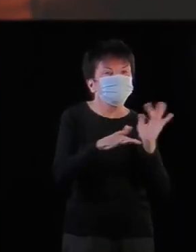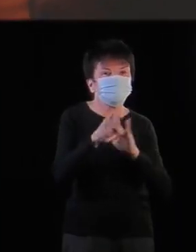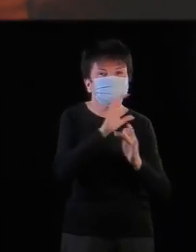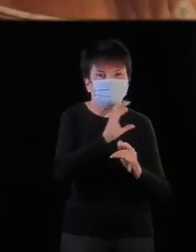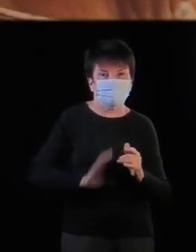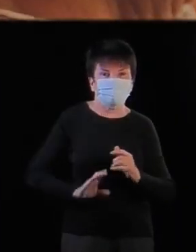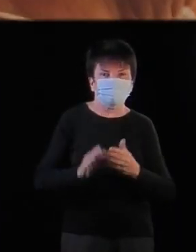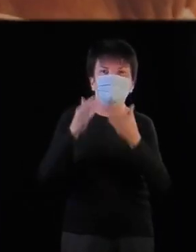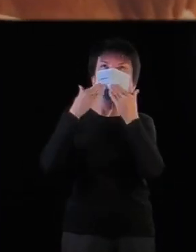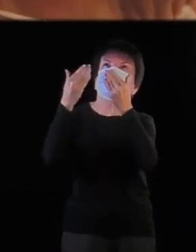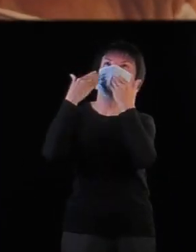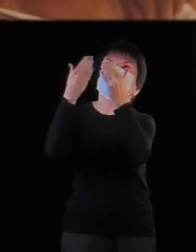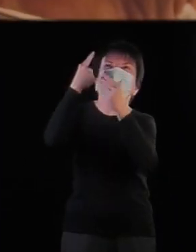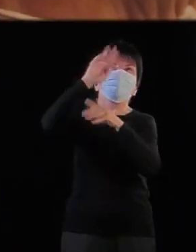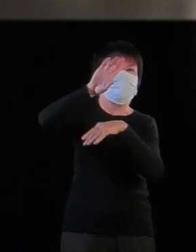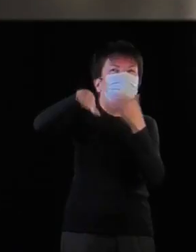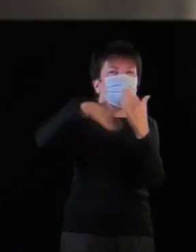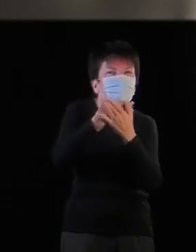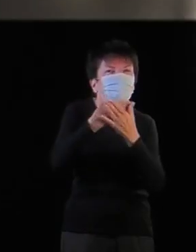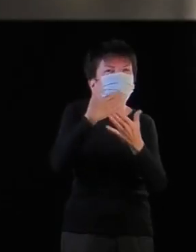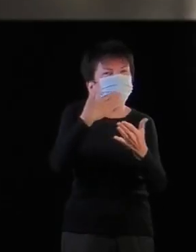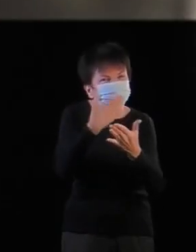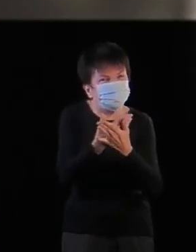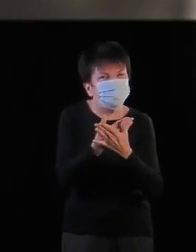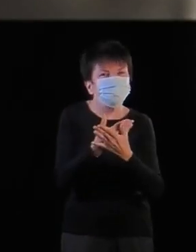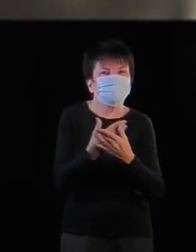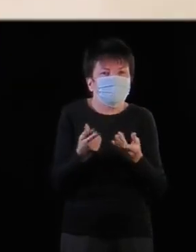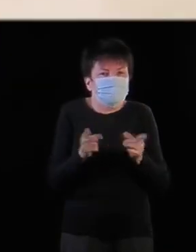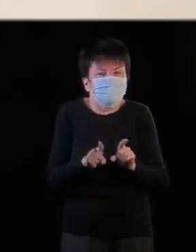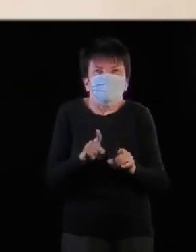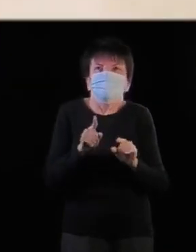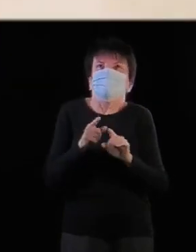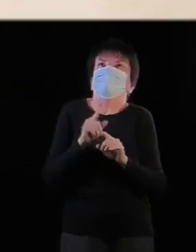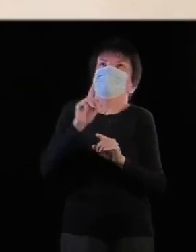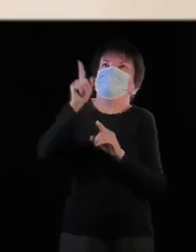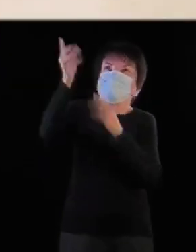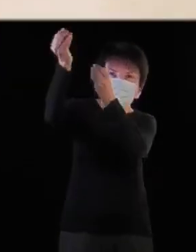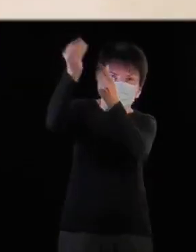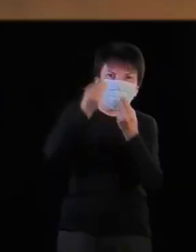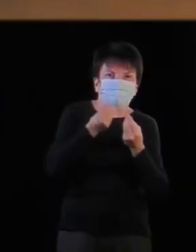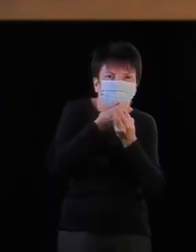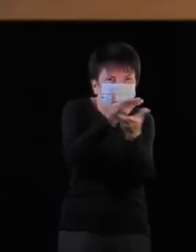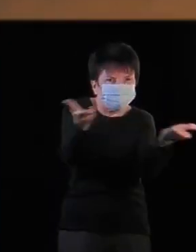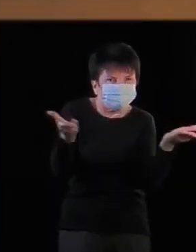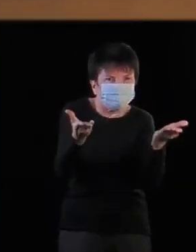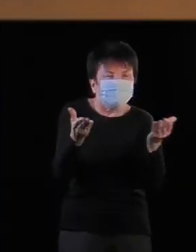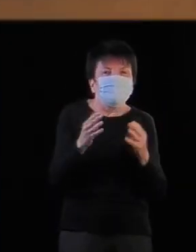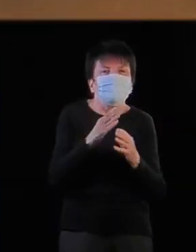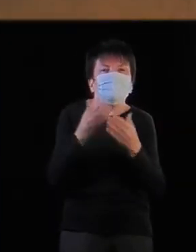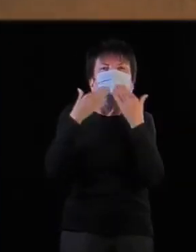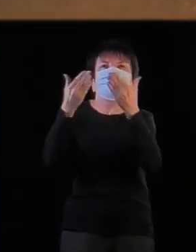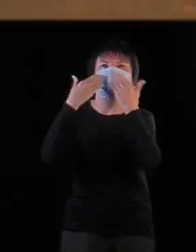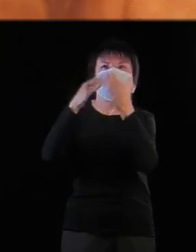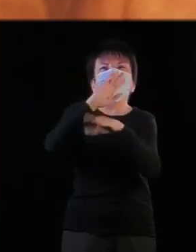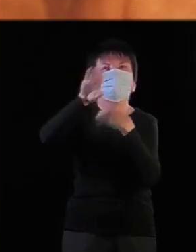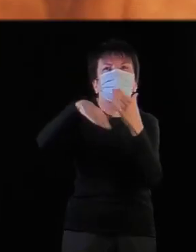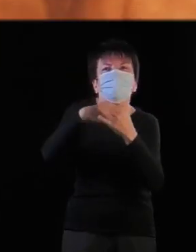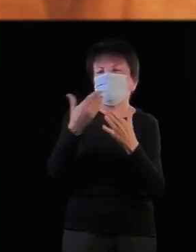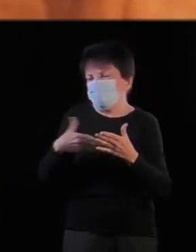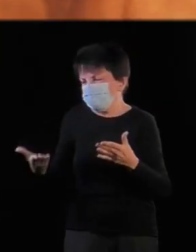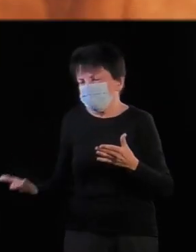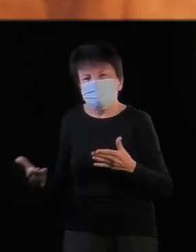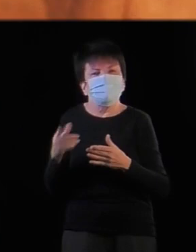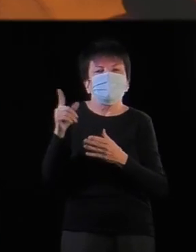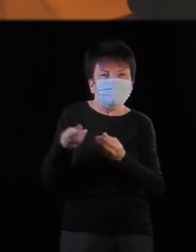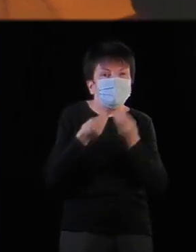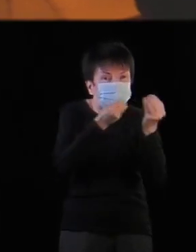thanks for all the goodness that comes from his generous hand. Give thanks for all the provision he supplies that I fail to